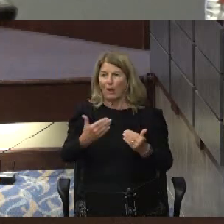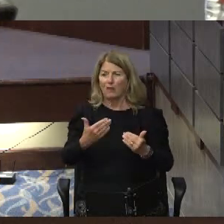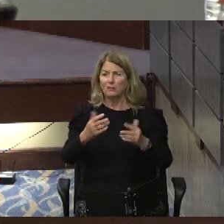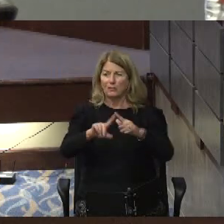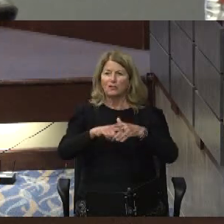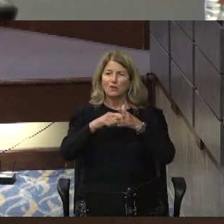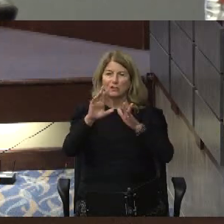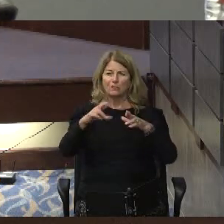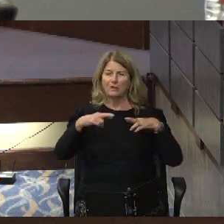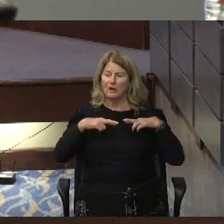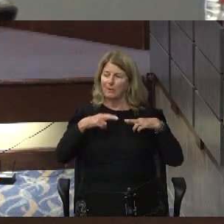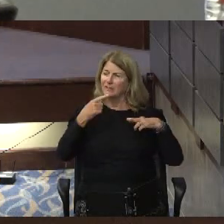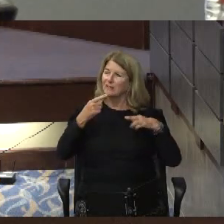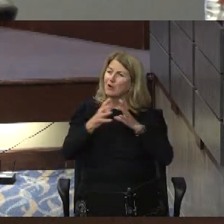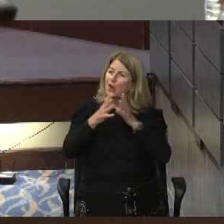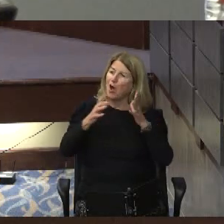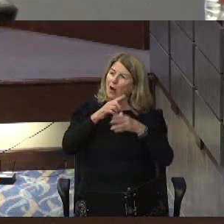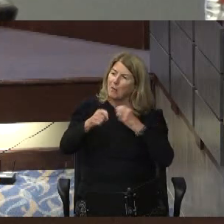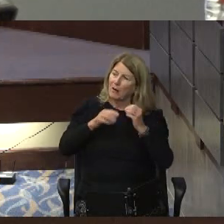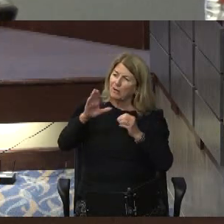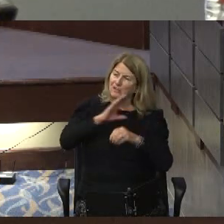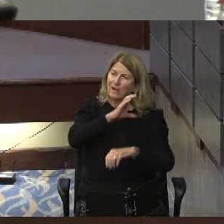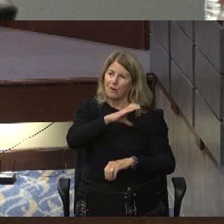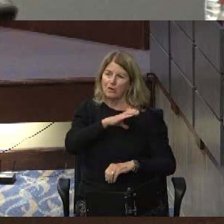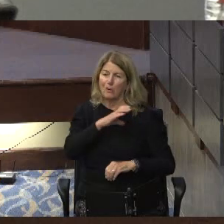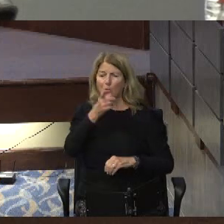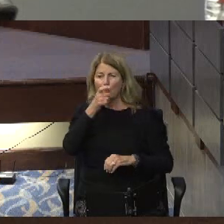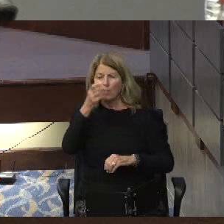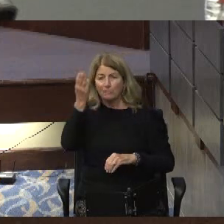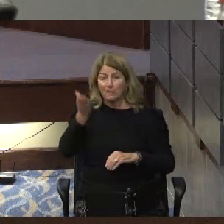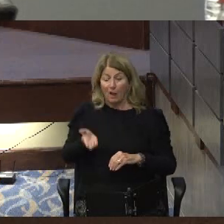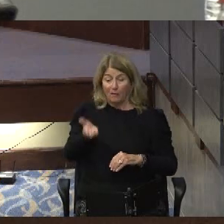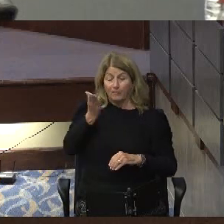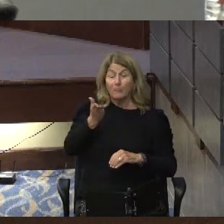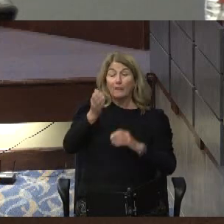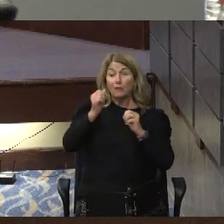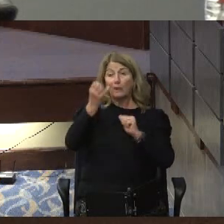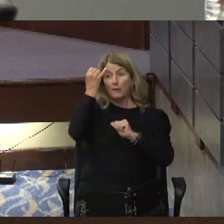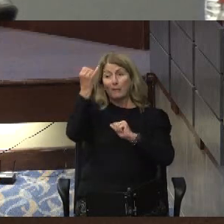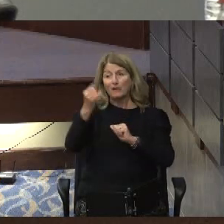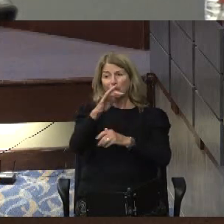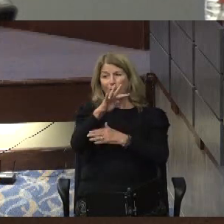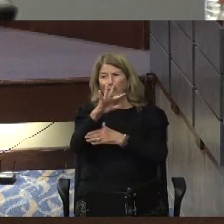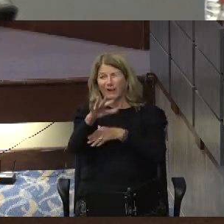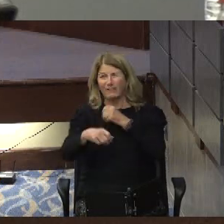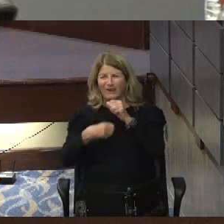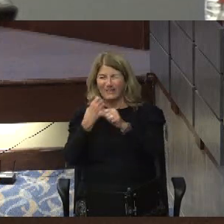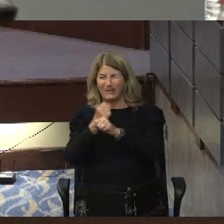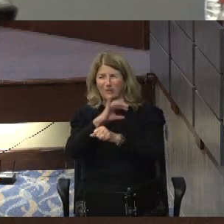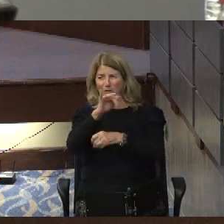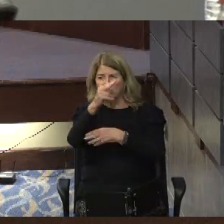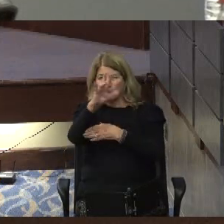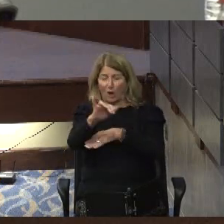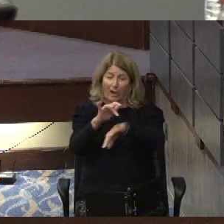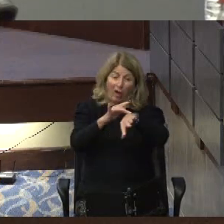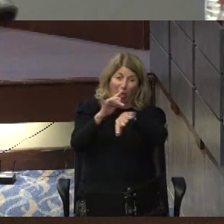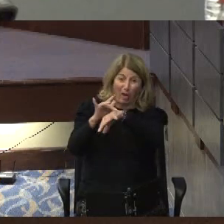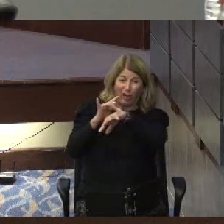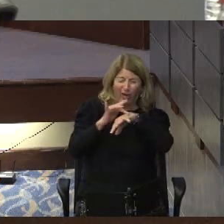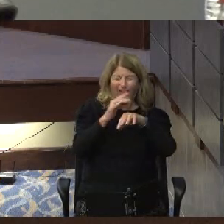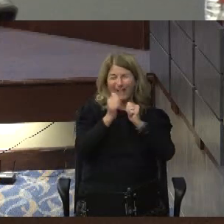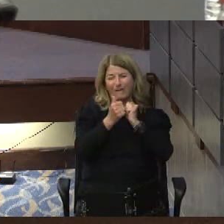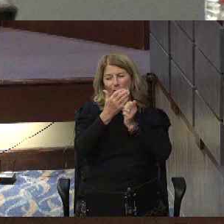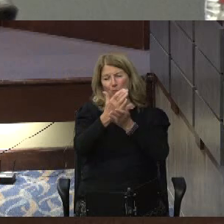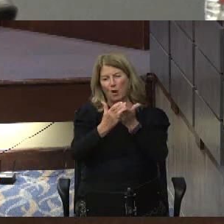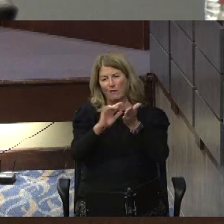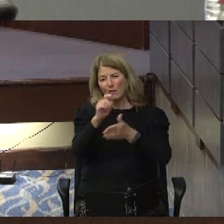about his character and who he is. Council, you can imagine in 45 years, Johnny has pretty much touched every part of that zoo. Since it's